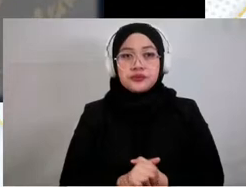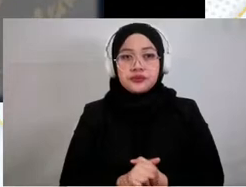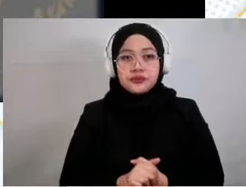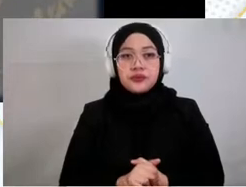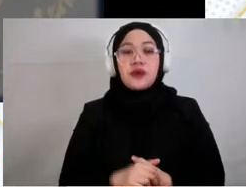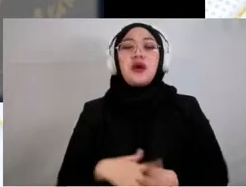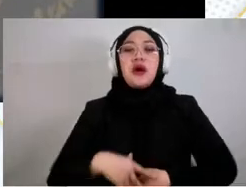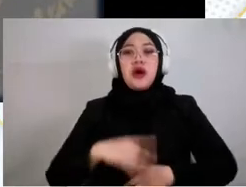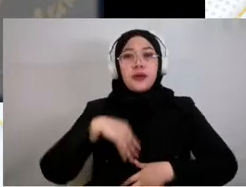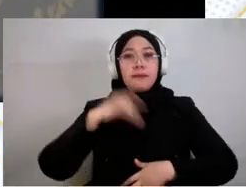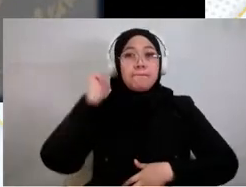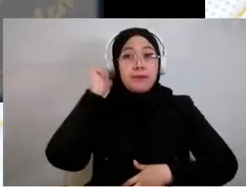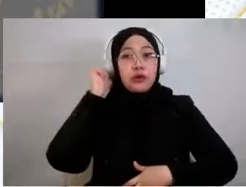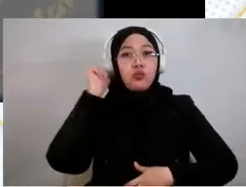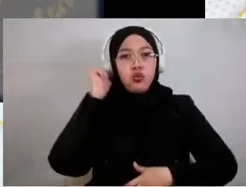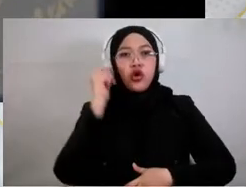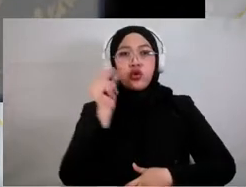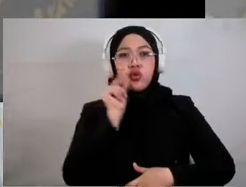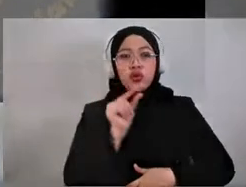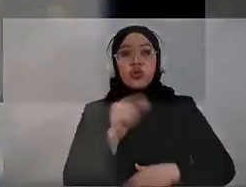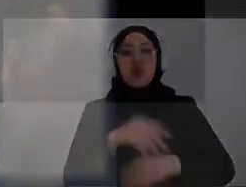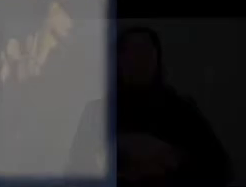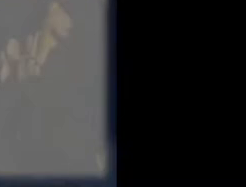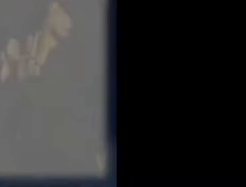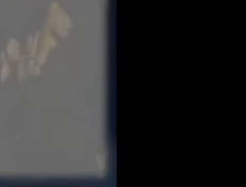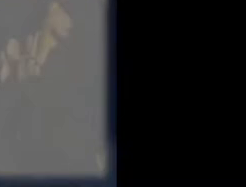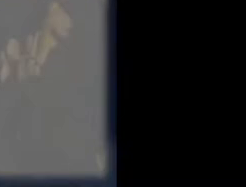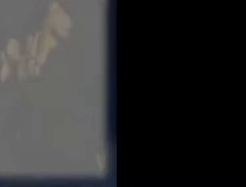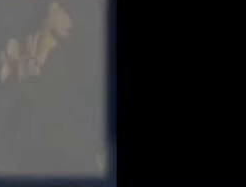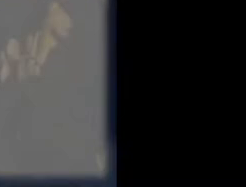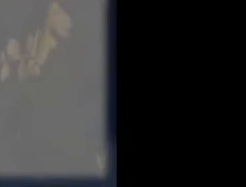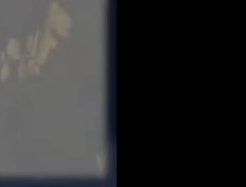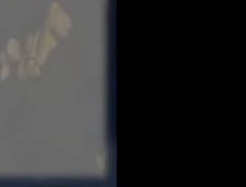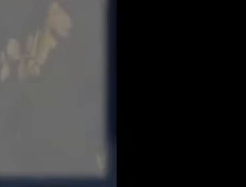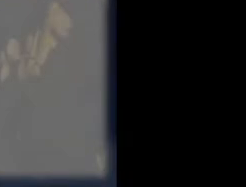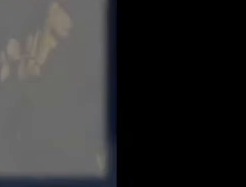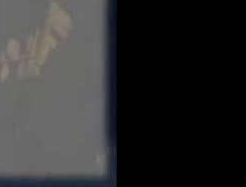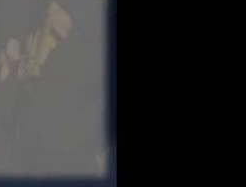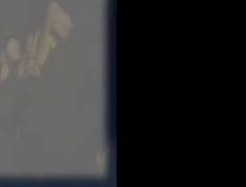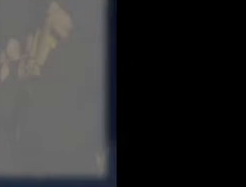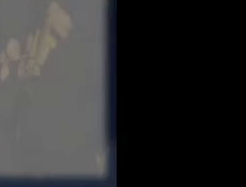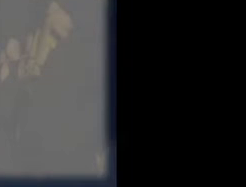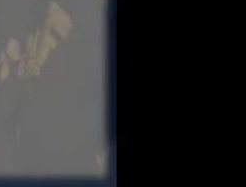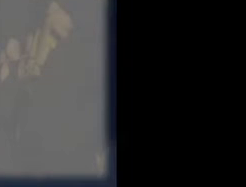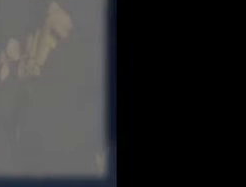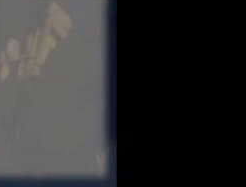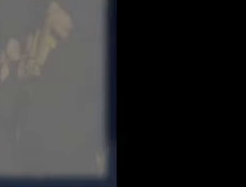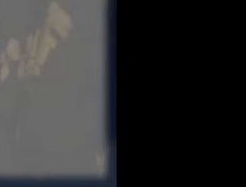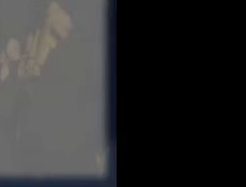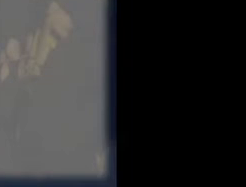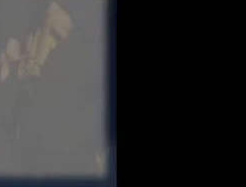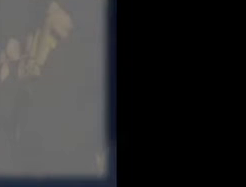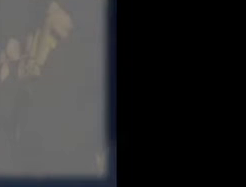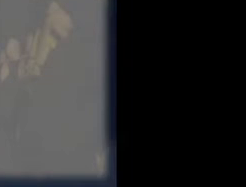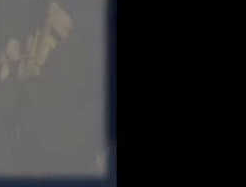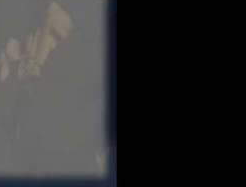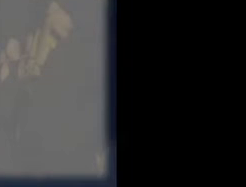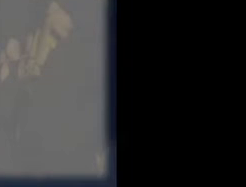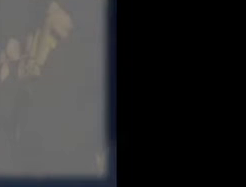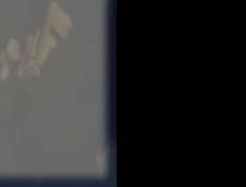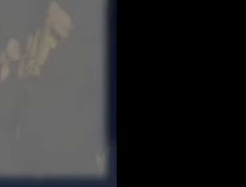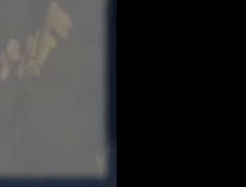female peacekeeper as mandated by UN, mentioning that at least 8% for contingent